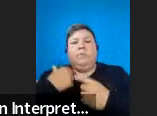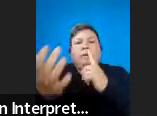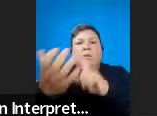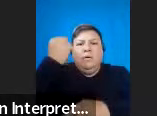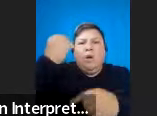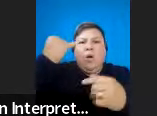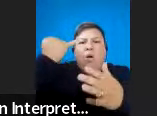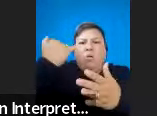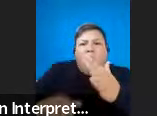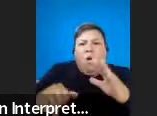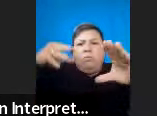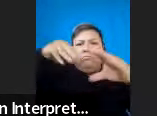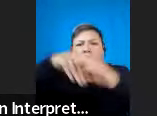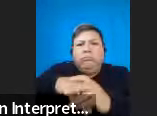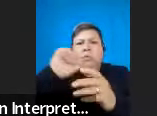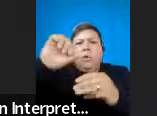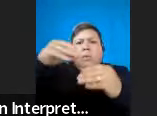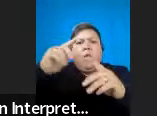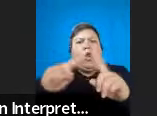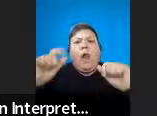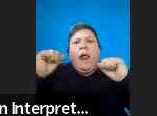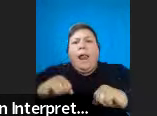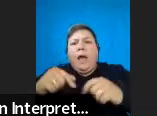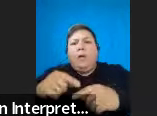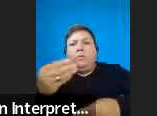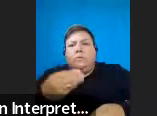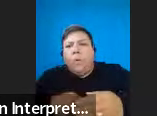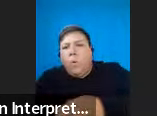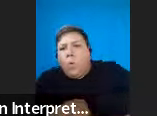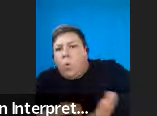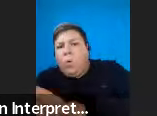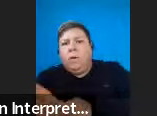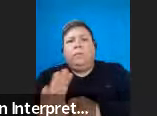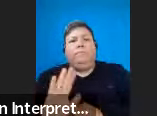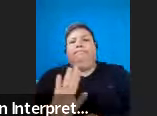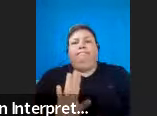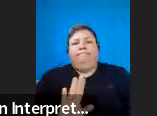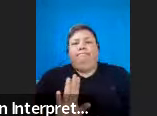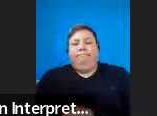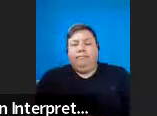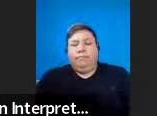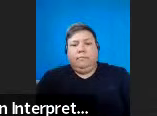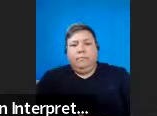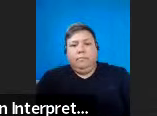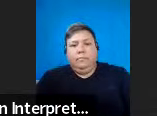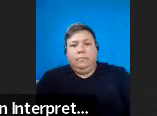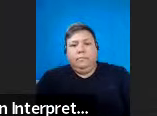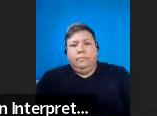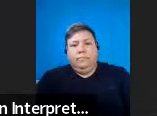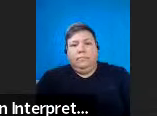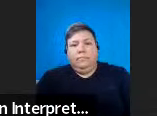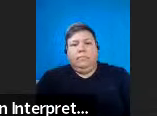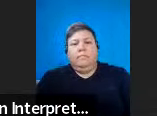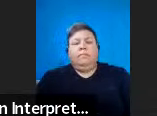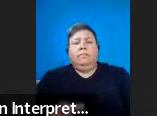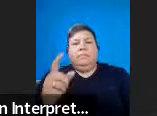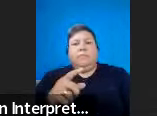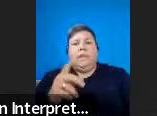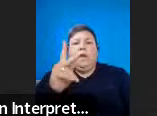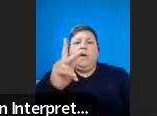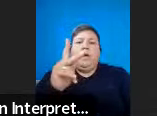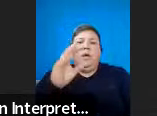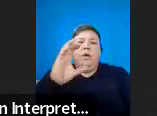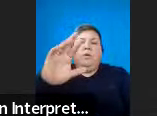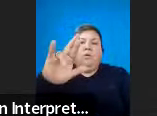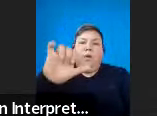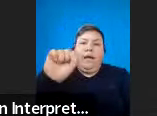your consignment that you were not even aware of. Then crisis management and incident recovery is also critical for